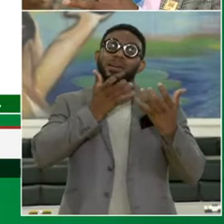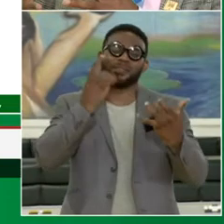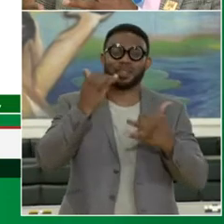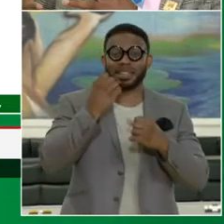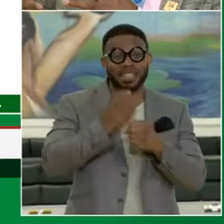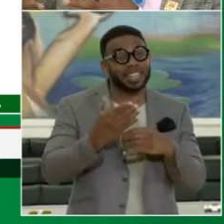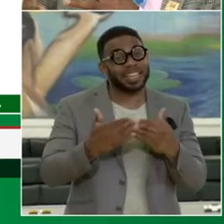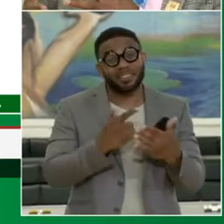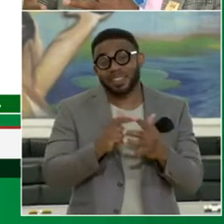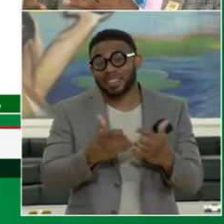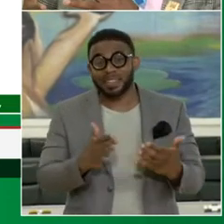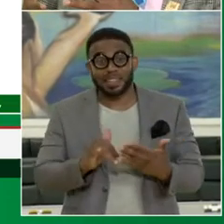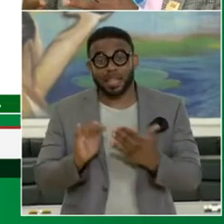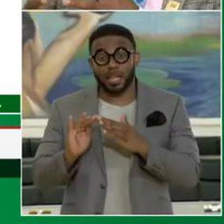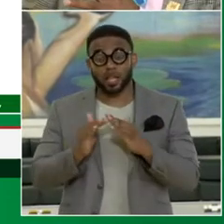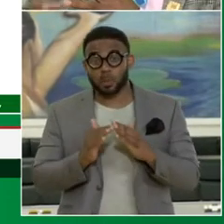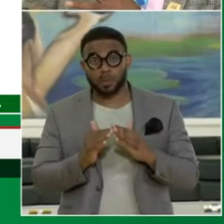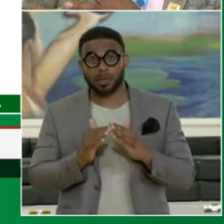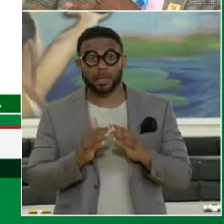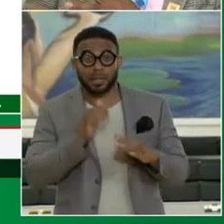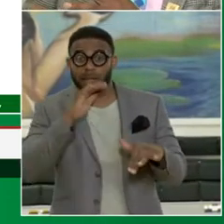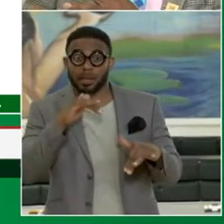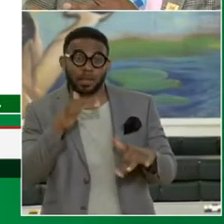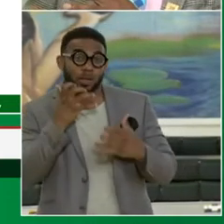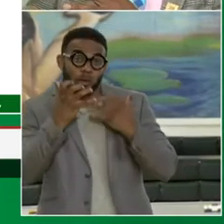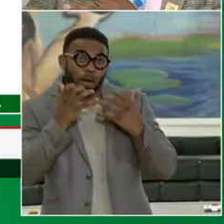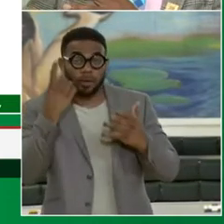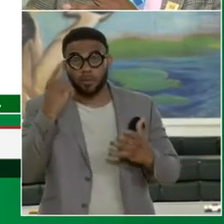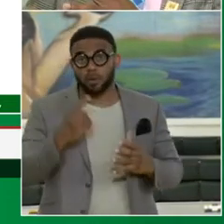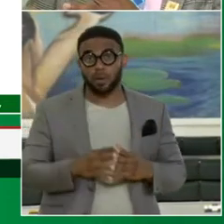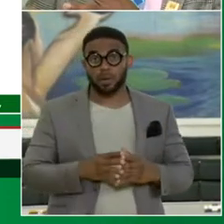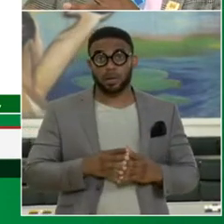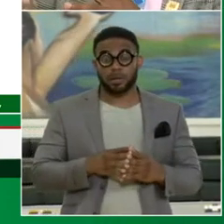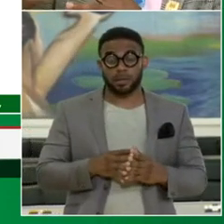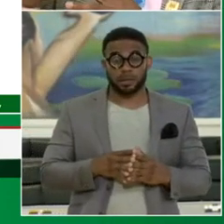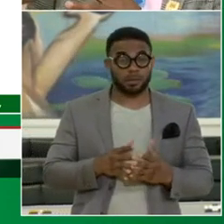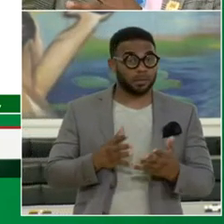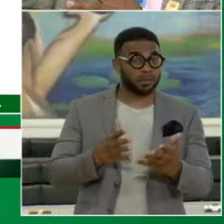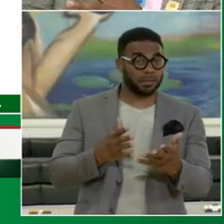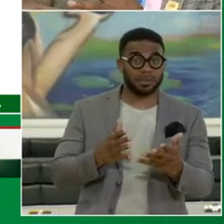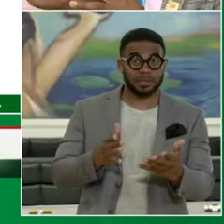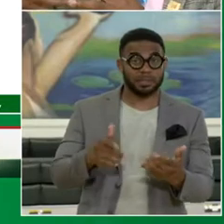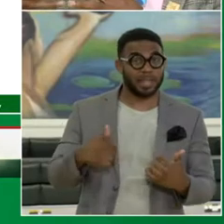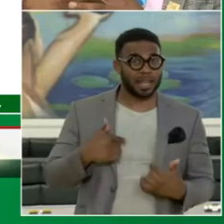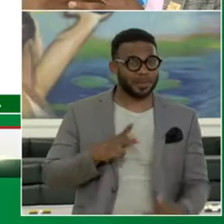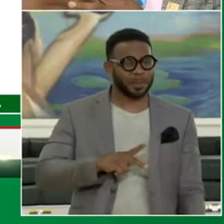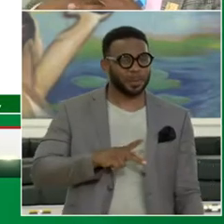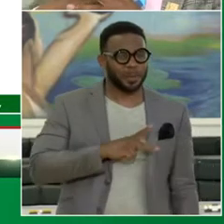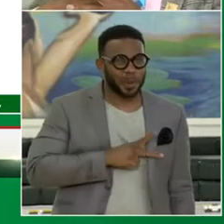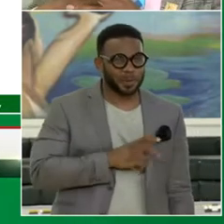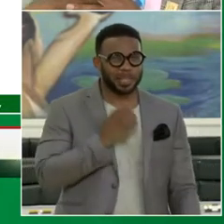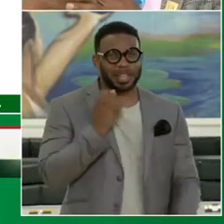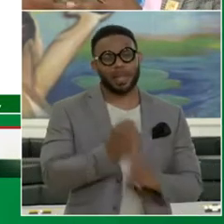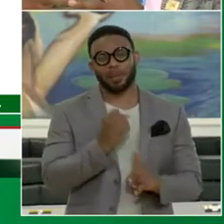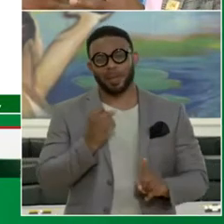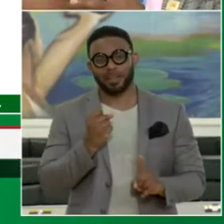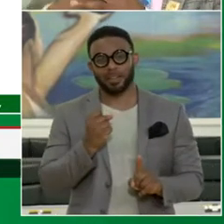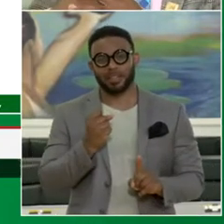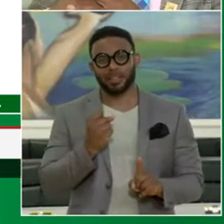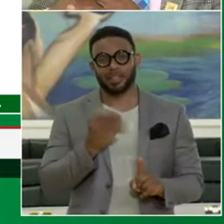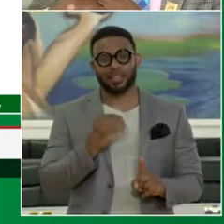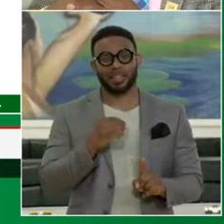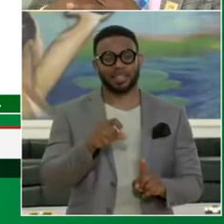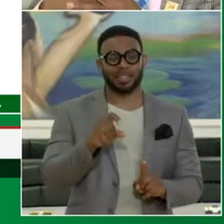and even things that the community hasn't been crying out for, and it has a personal impact